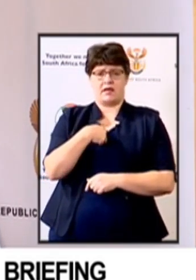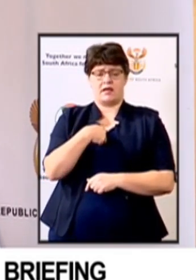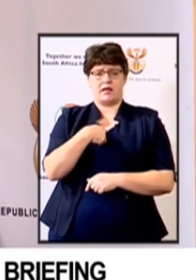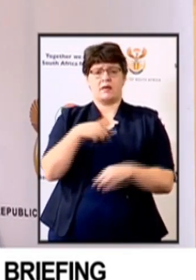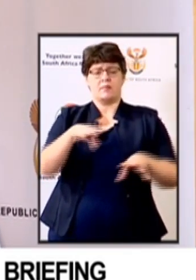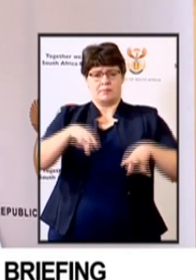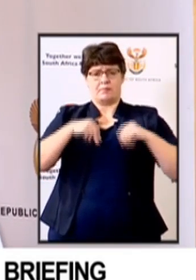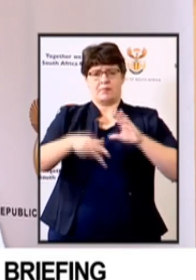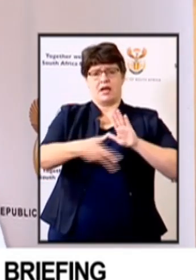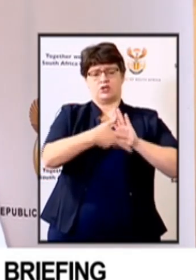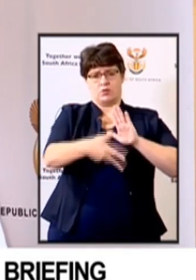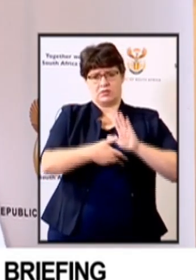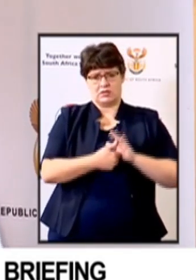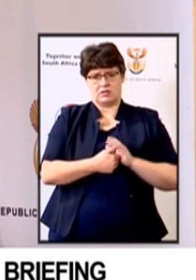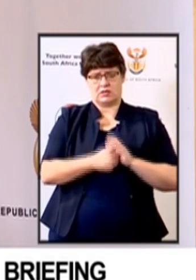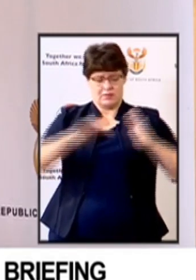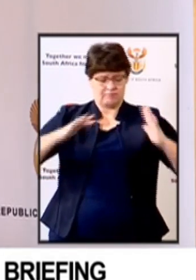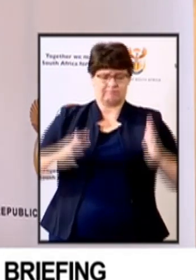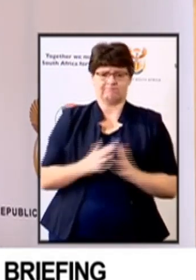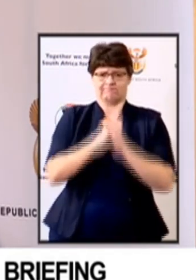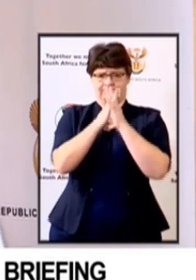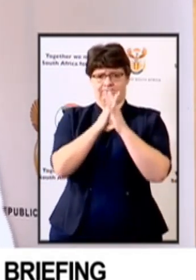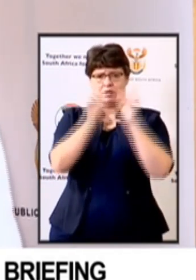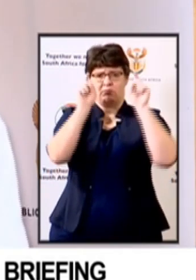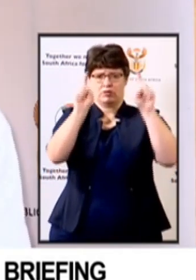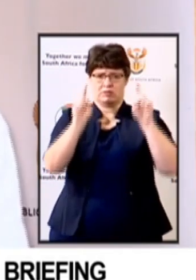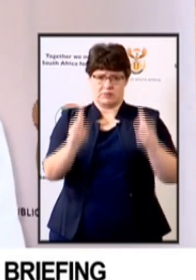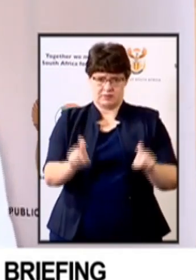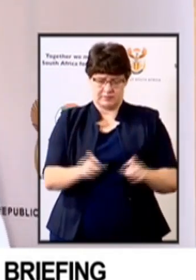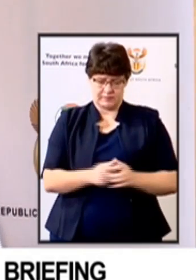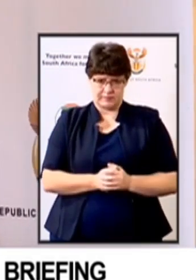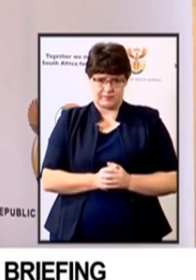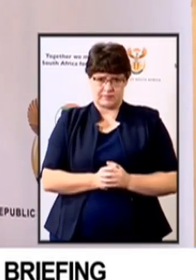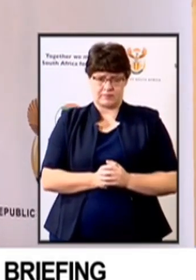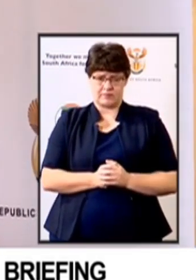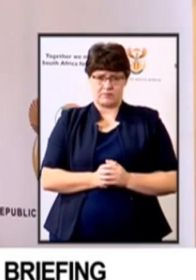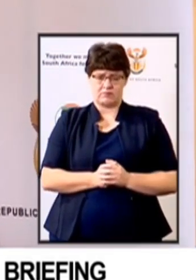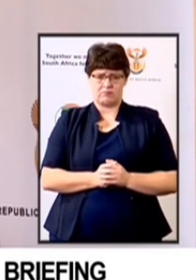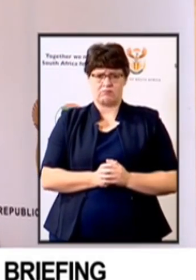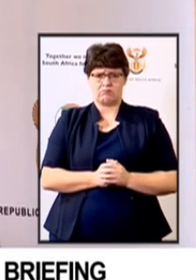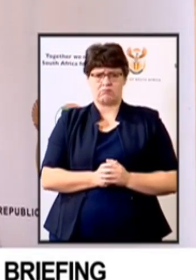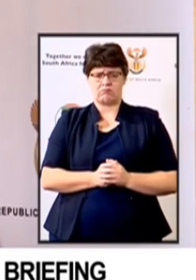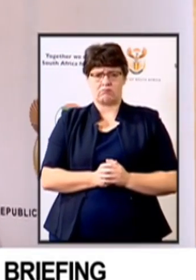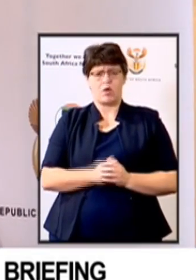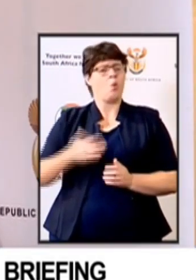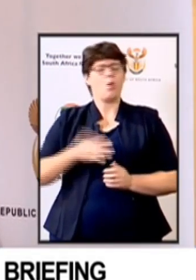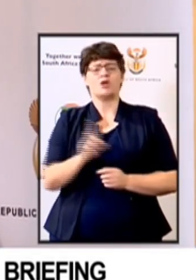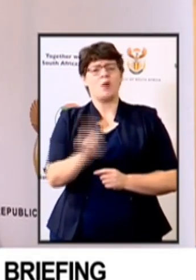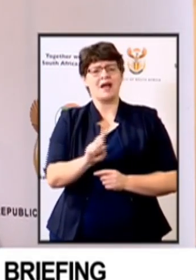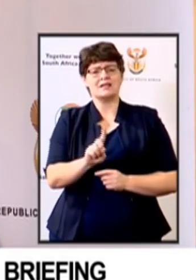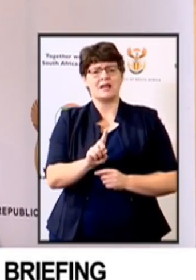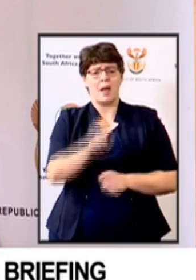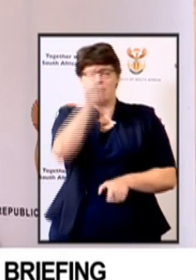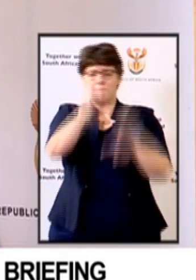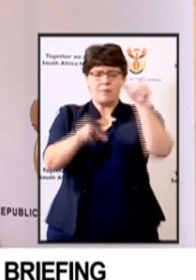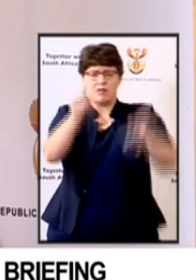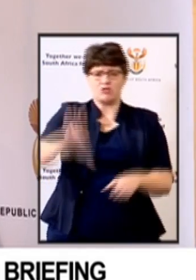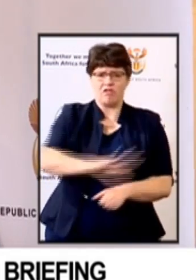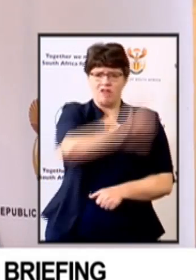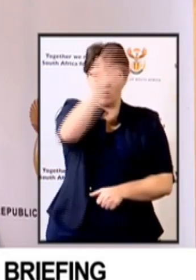adopted the Batupile principles with the vision of a better life for all South